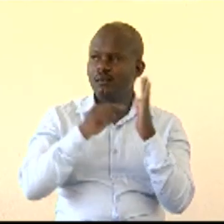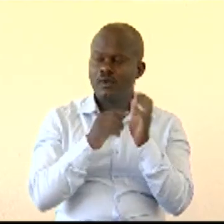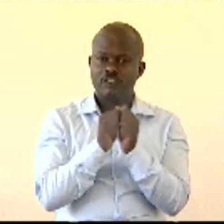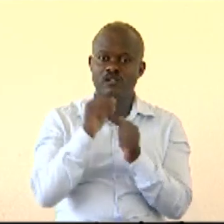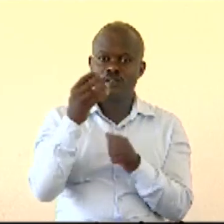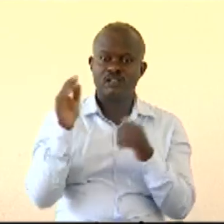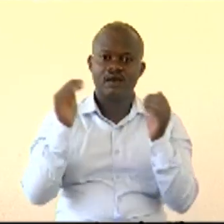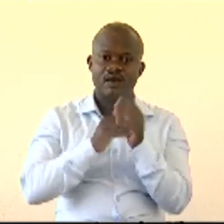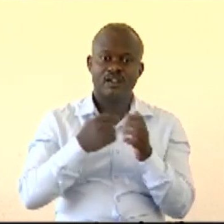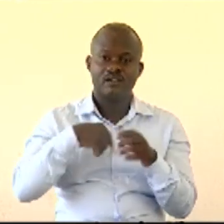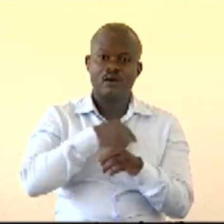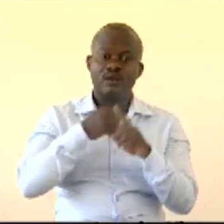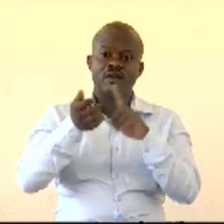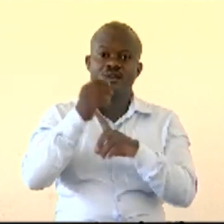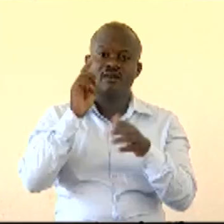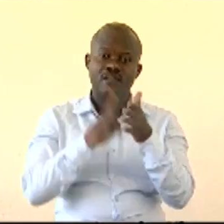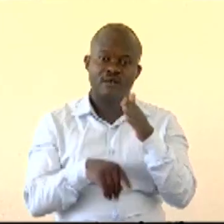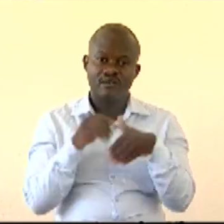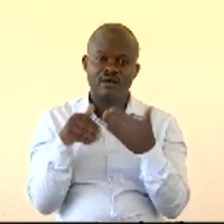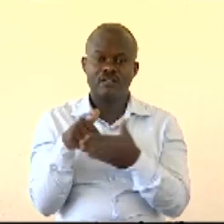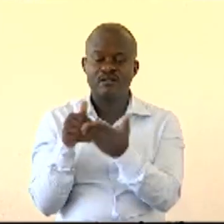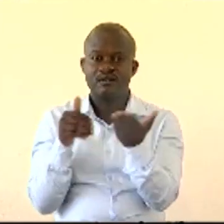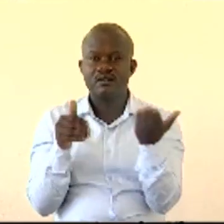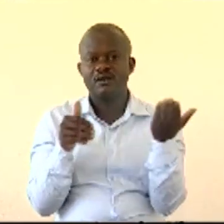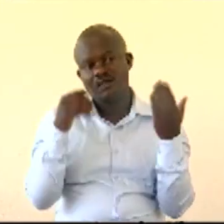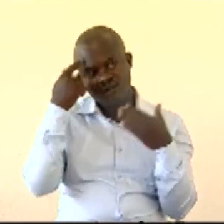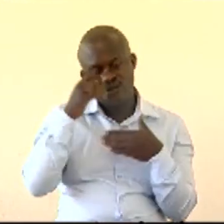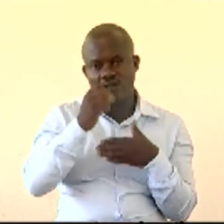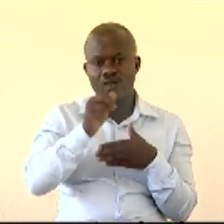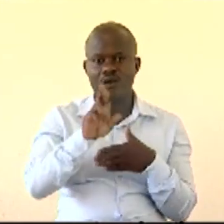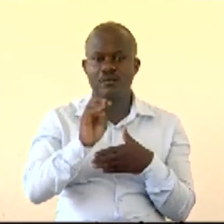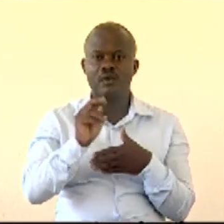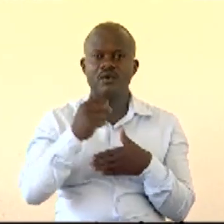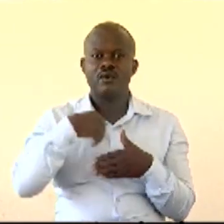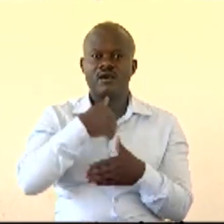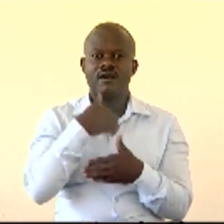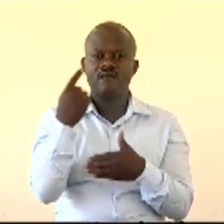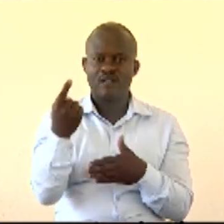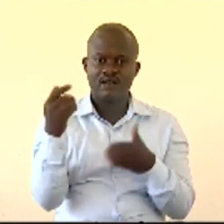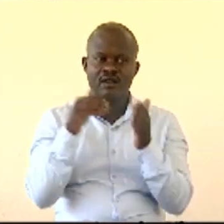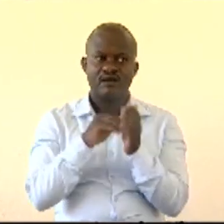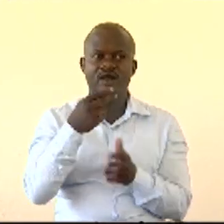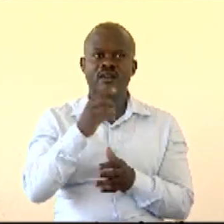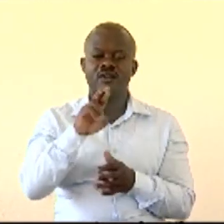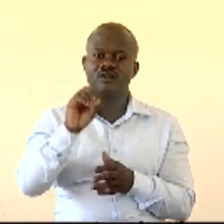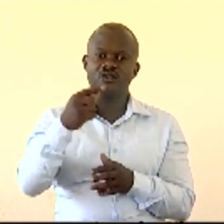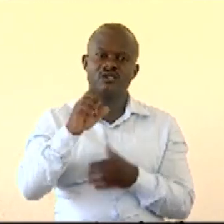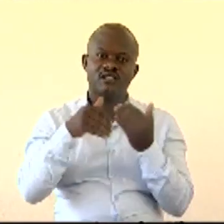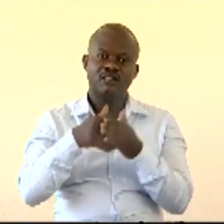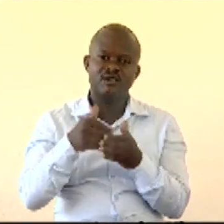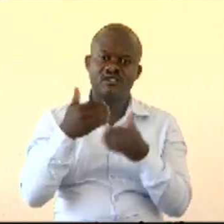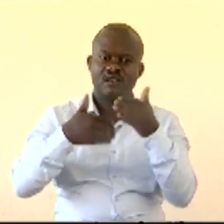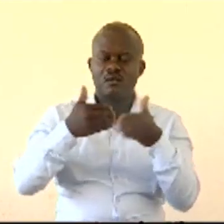7.14. And what do we get? In each case, for carbon, we have 1, and for hydrogen, it is